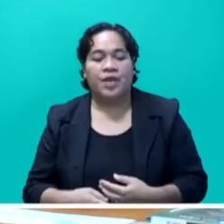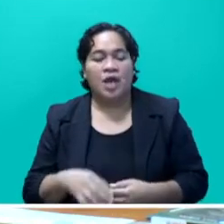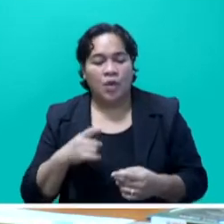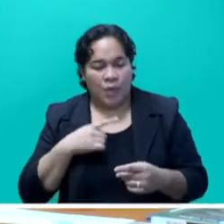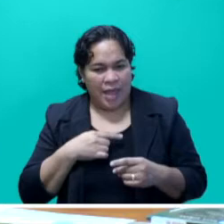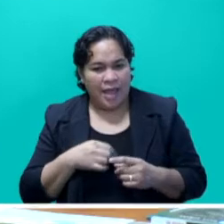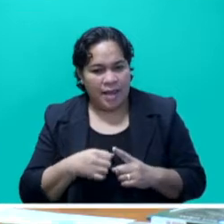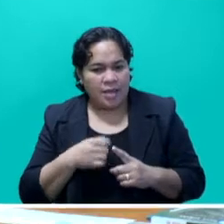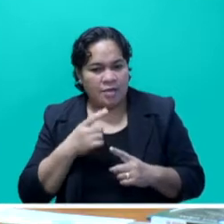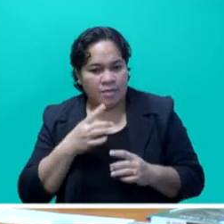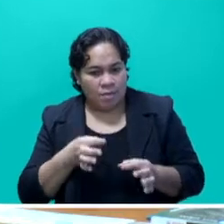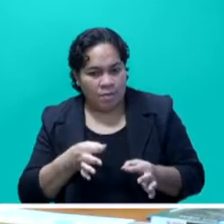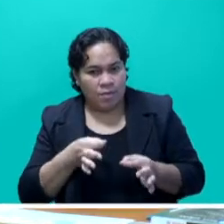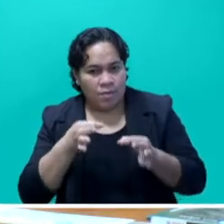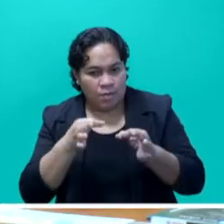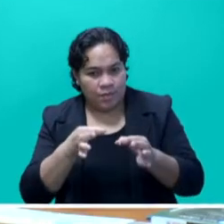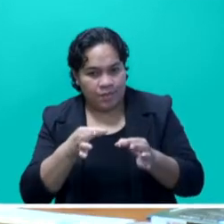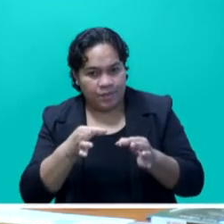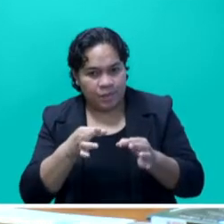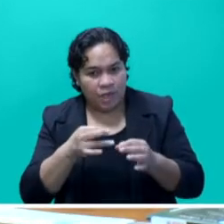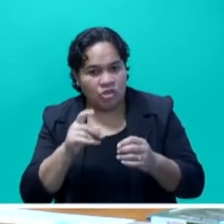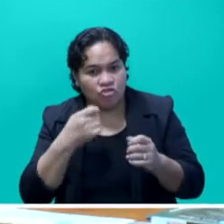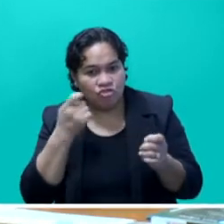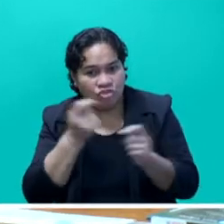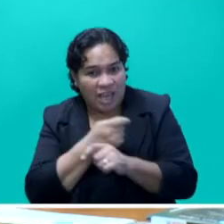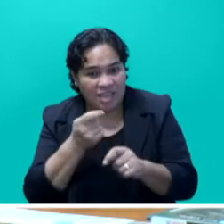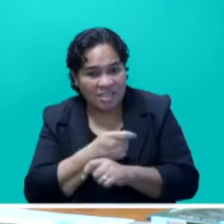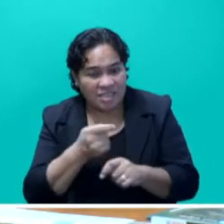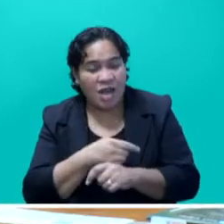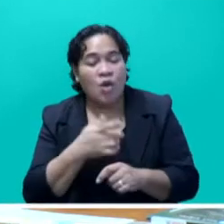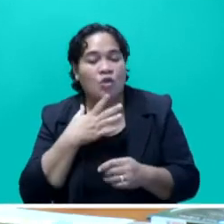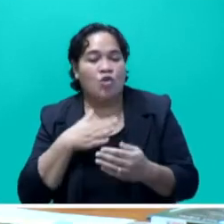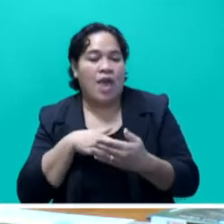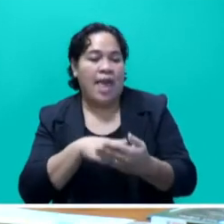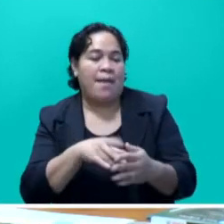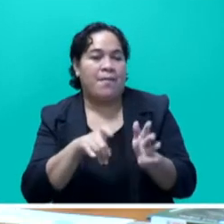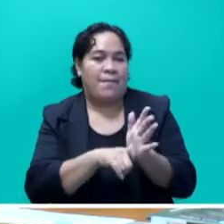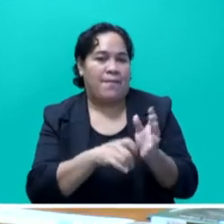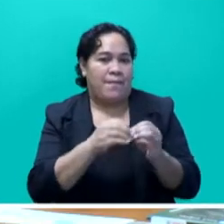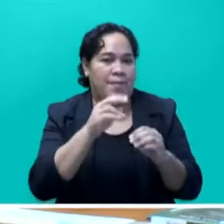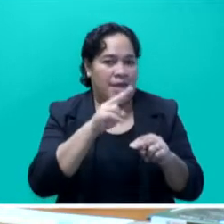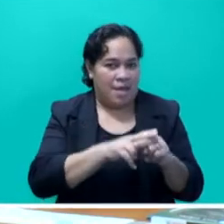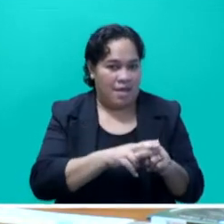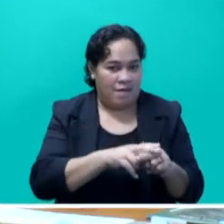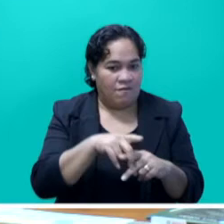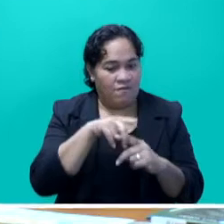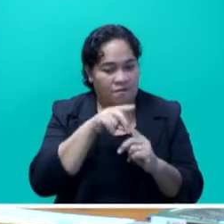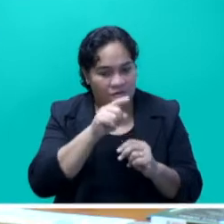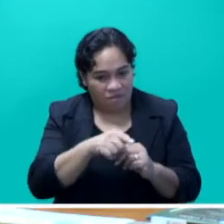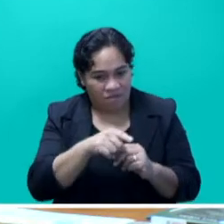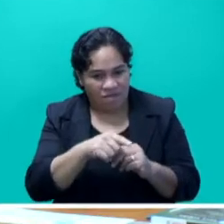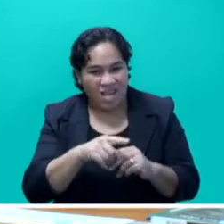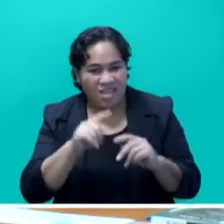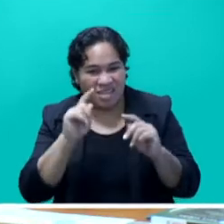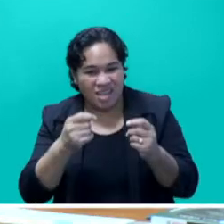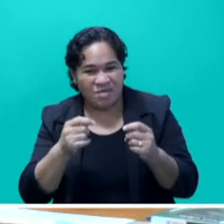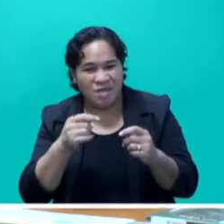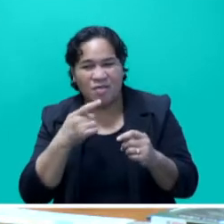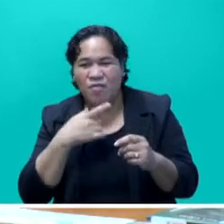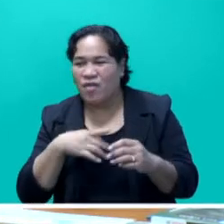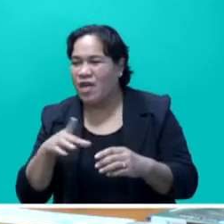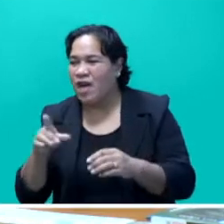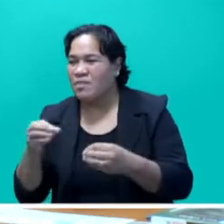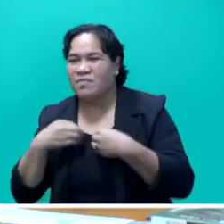the Reserve Bank Act will help to realign the Reserve Bank's terms with terms offered by commercial banks